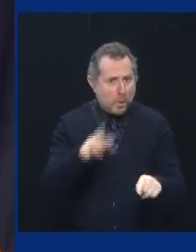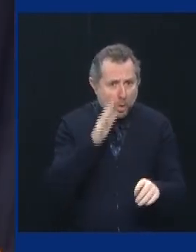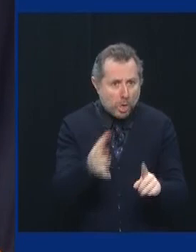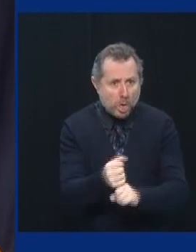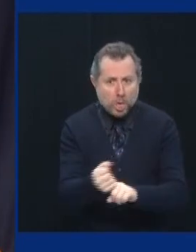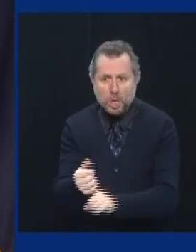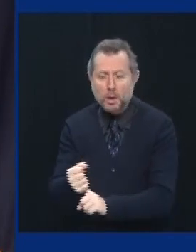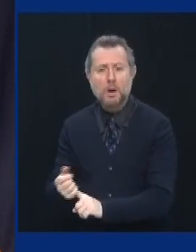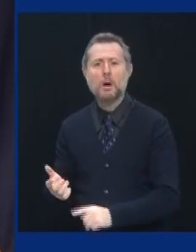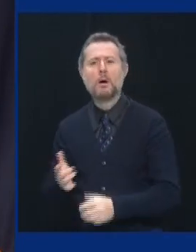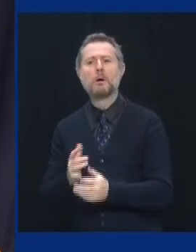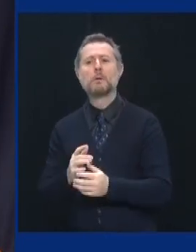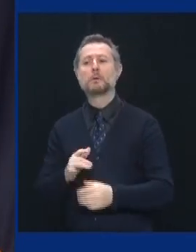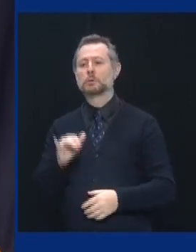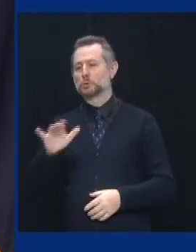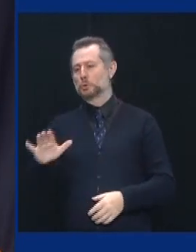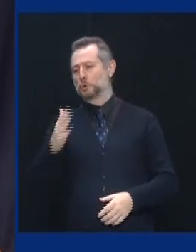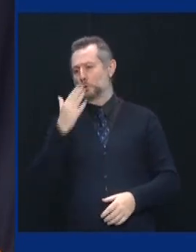Good question.